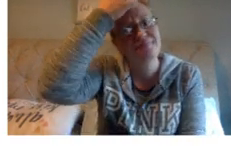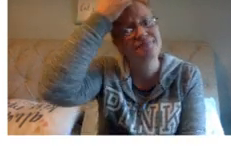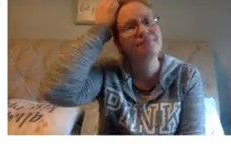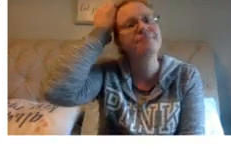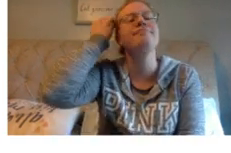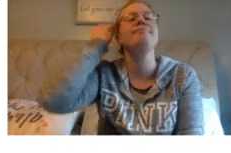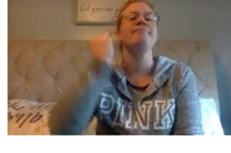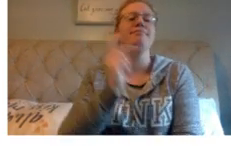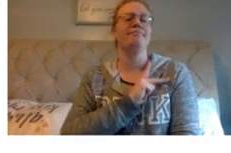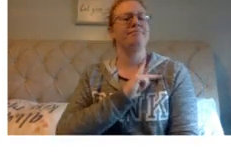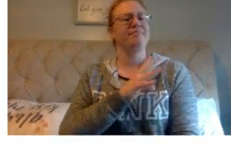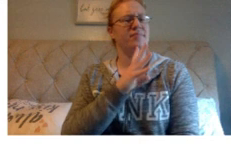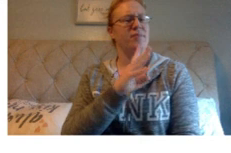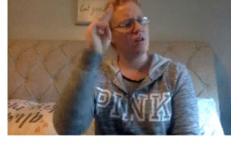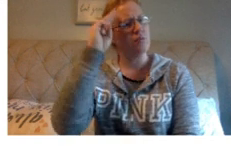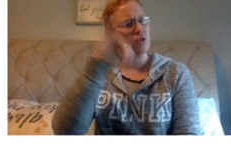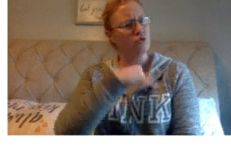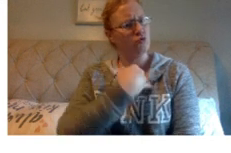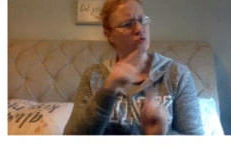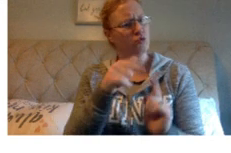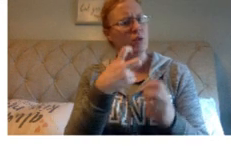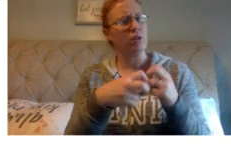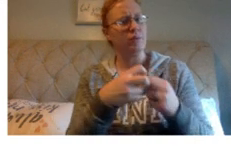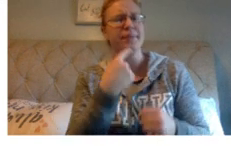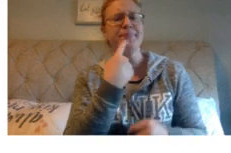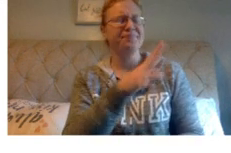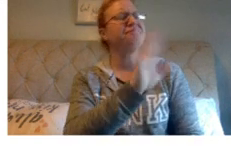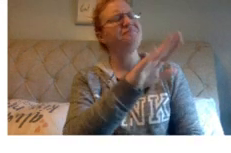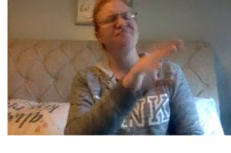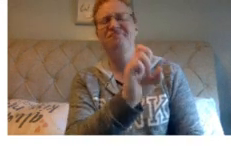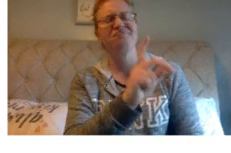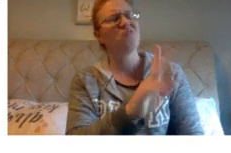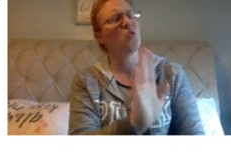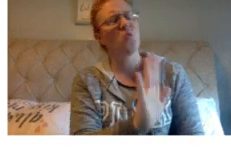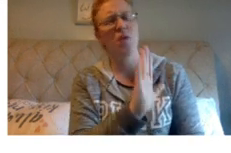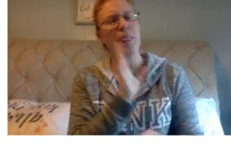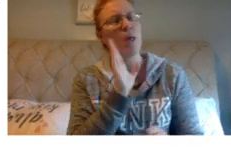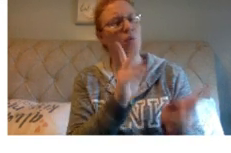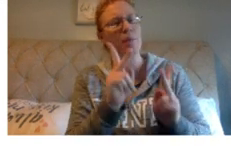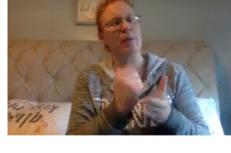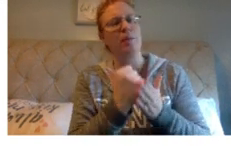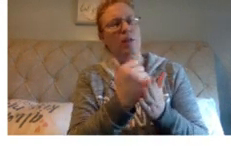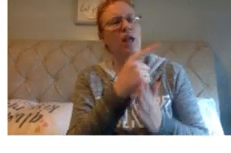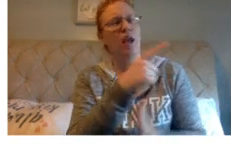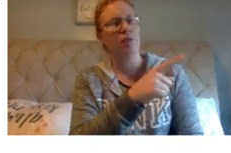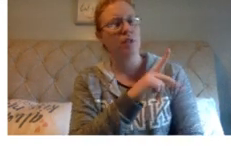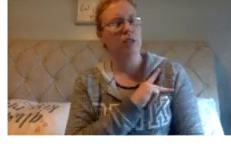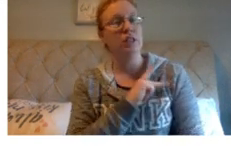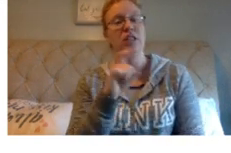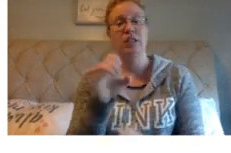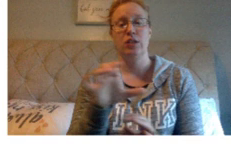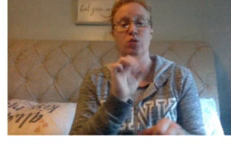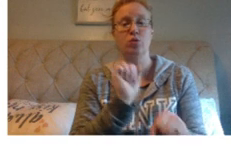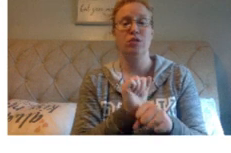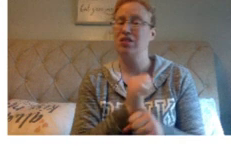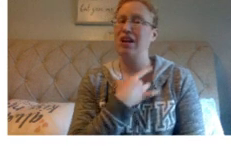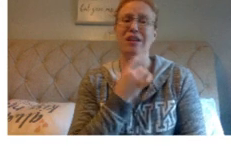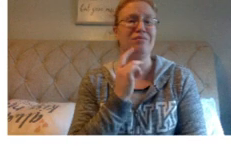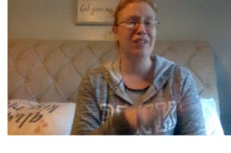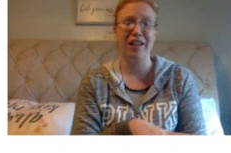Keisha talked to Mr. Jones about her problem. He tells her it is okay. There will be people to help her. Keisha has to do a job